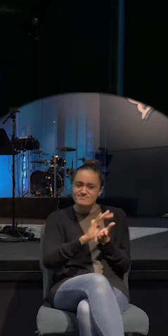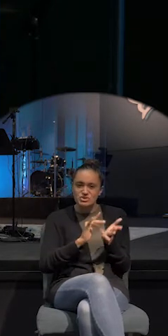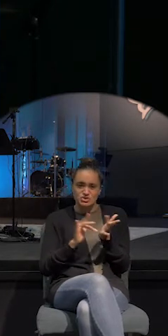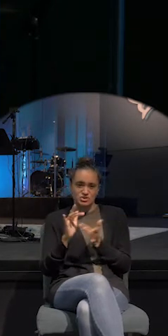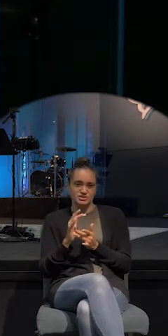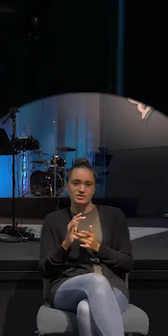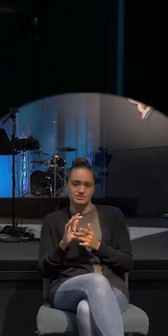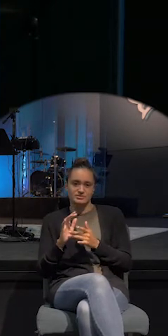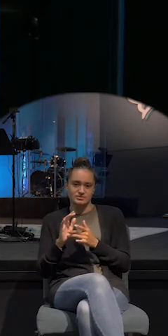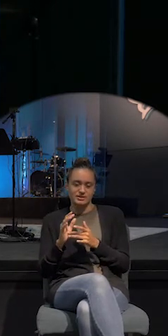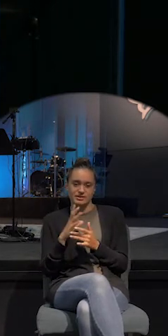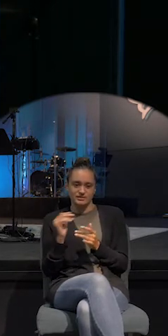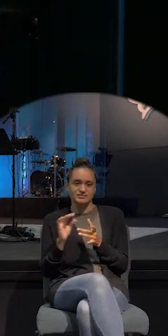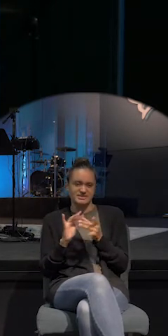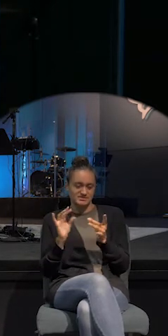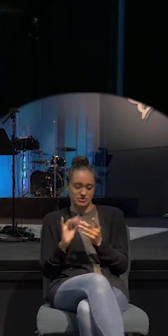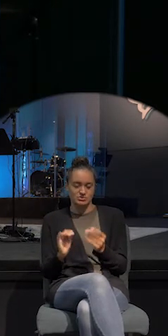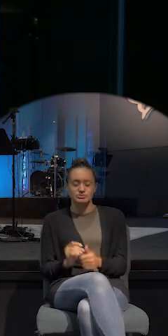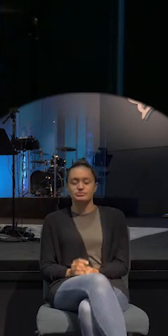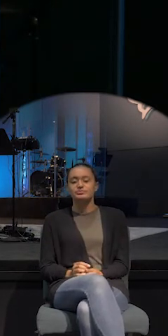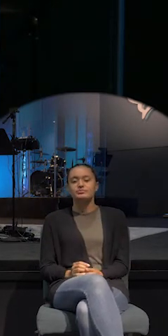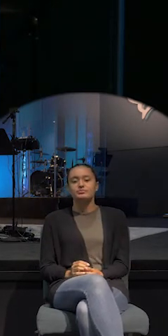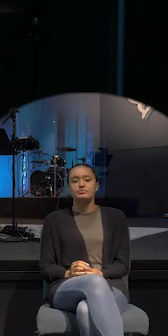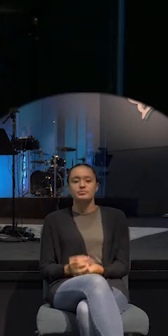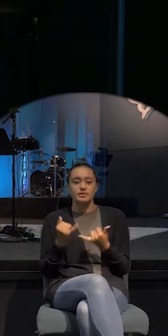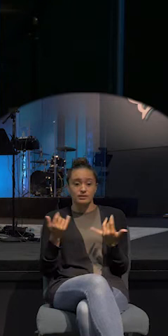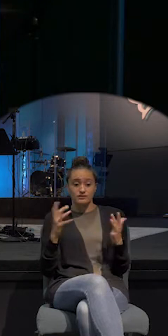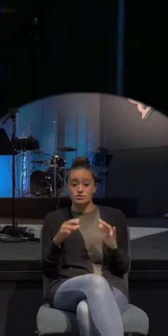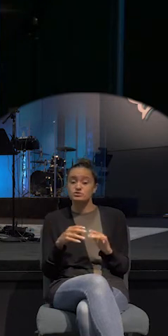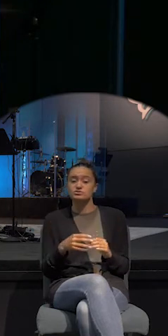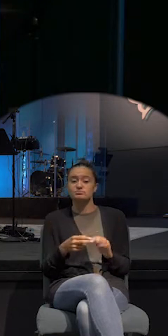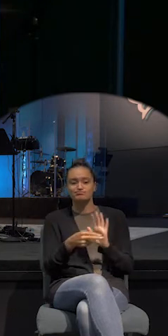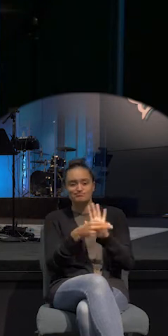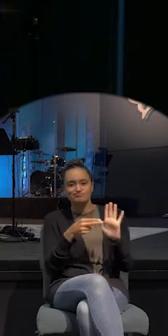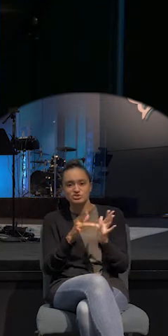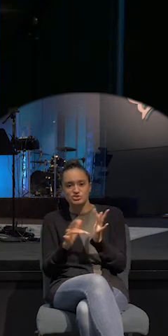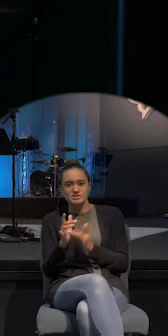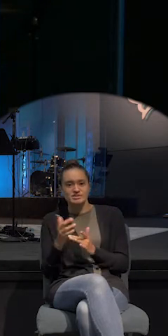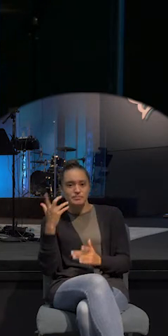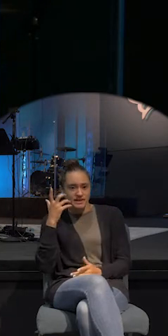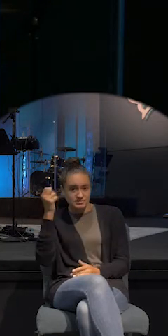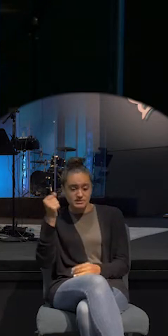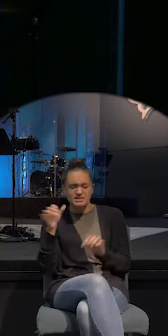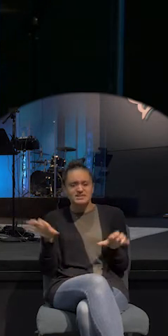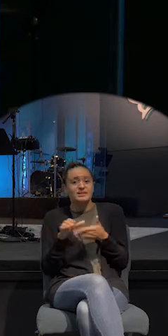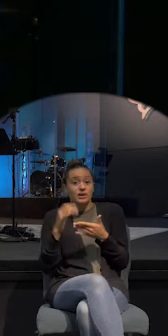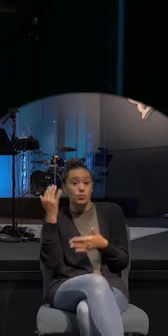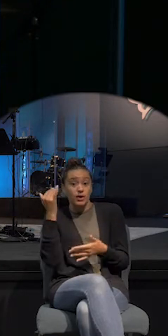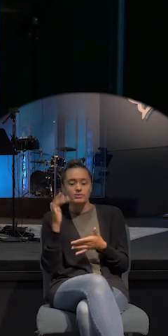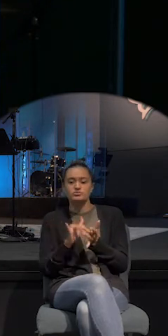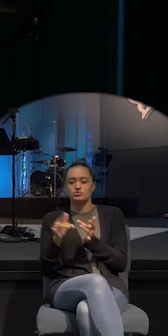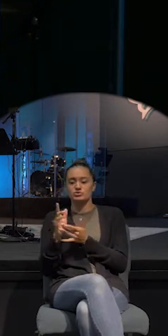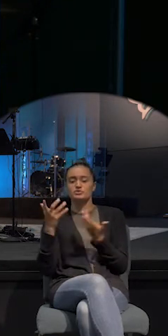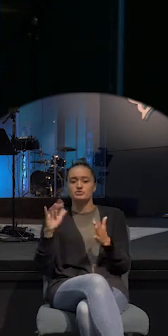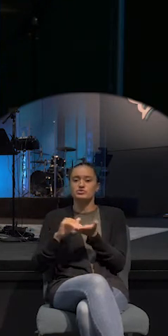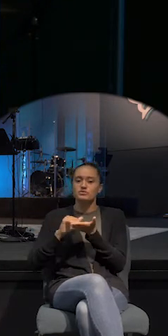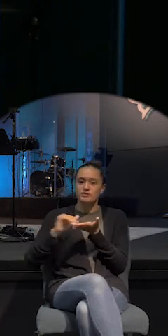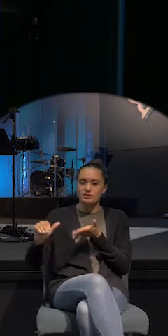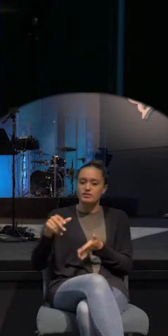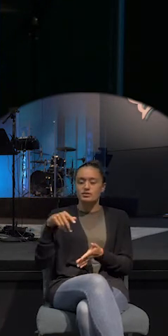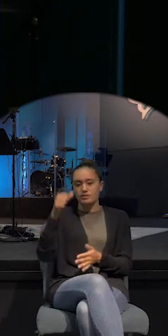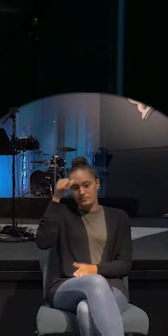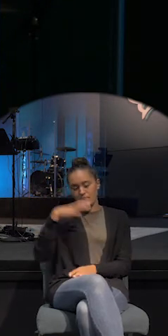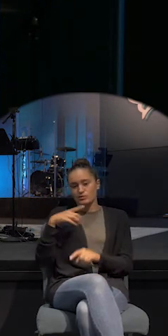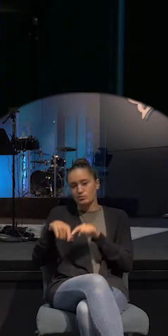his message. Now they have accused him of blasphemy, and they did so because he had forgiven the paralytic of his